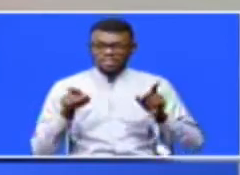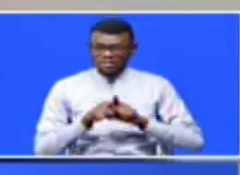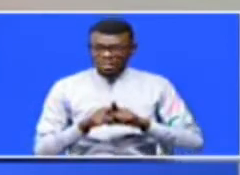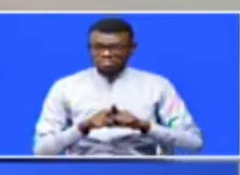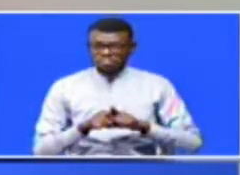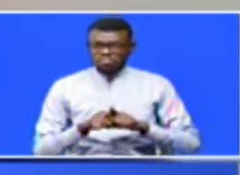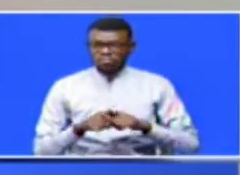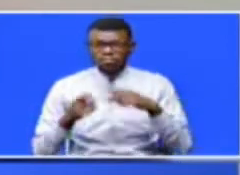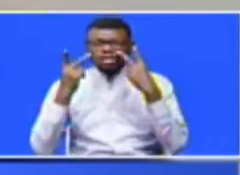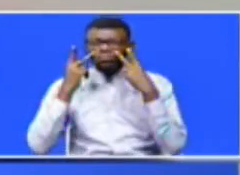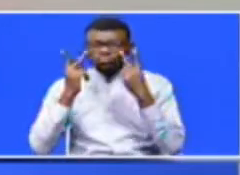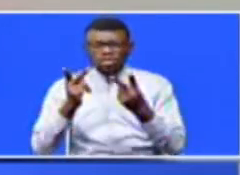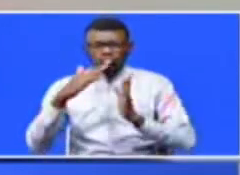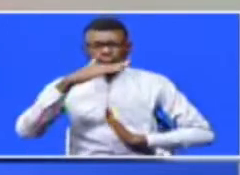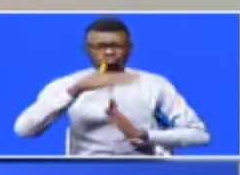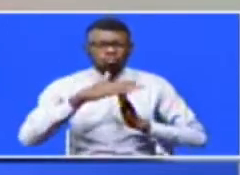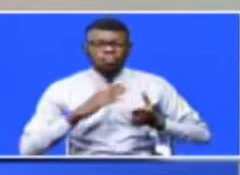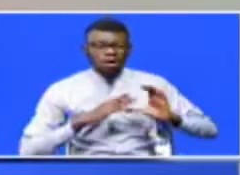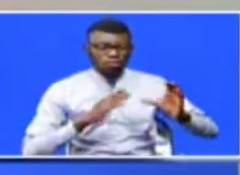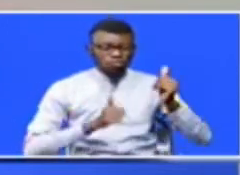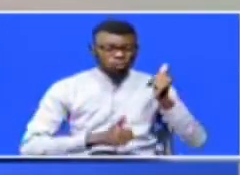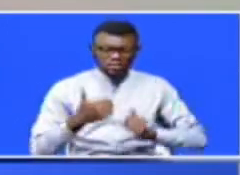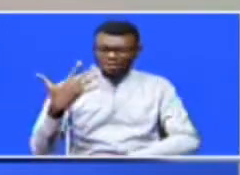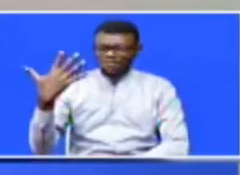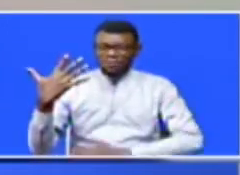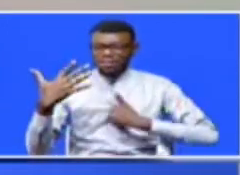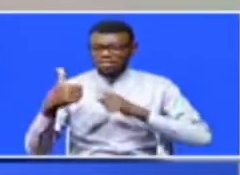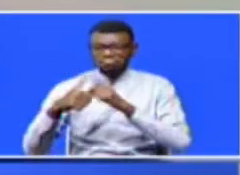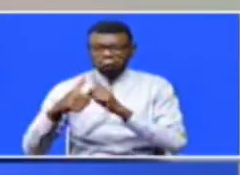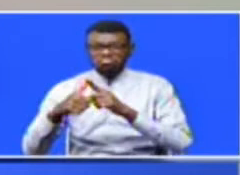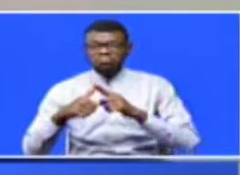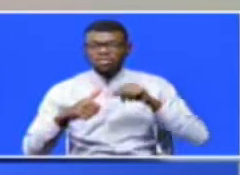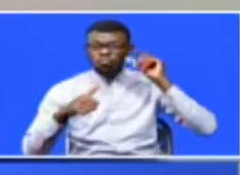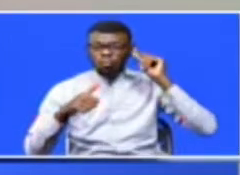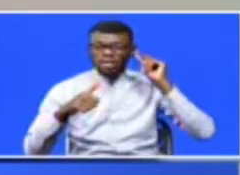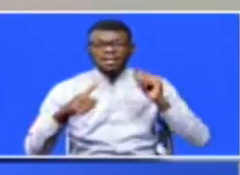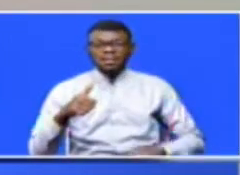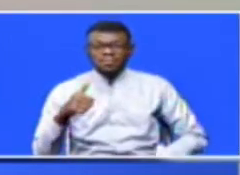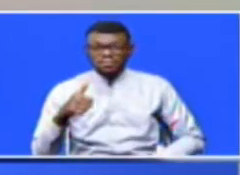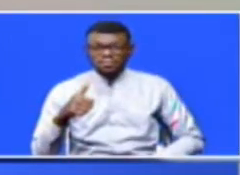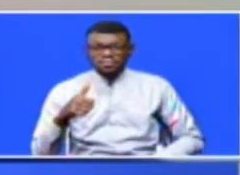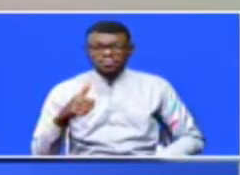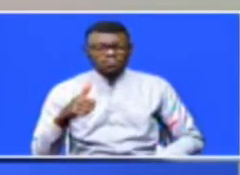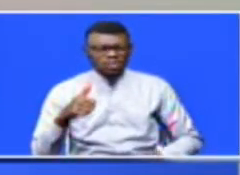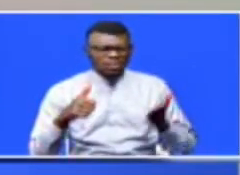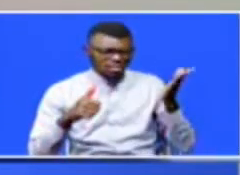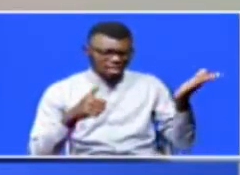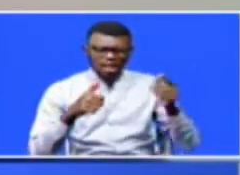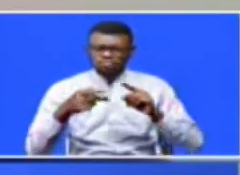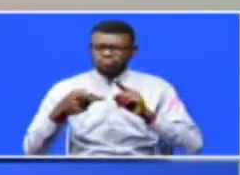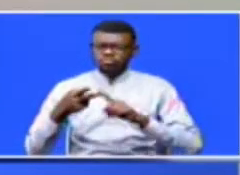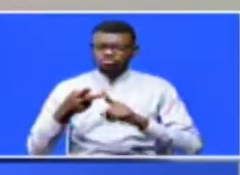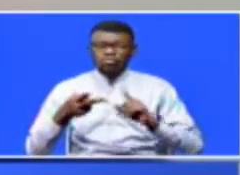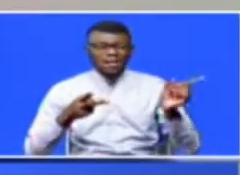highlight the leading counties, the top five counties, Mombasa is one of them, like it is expected. Nairobi